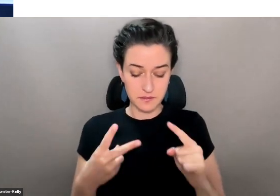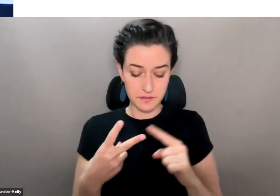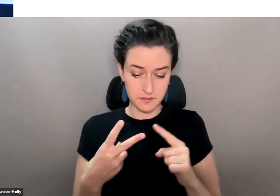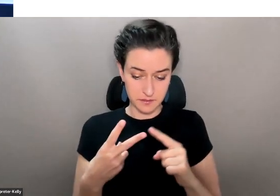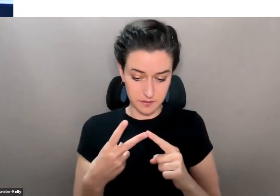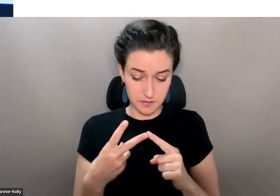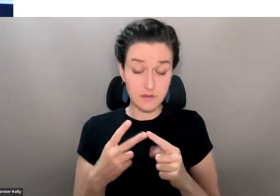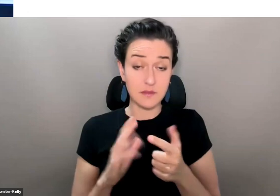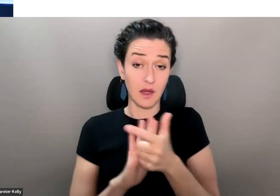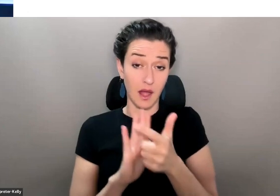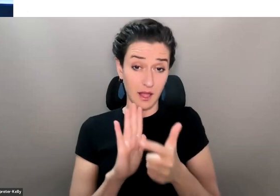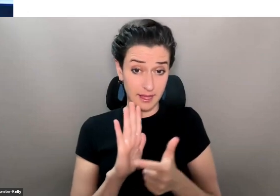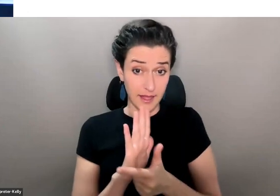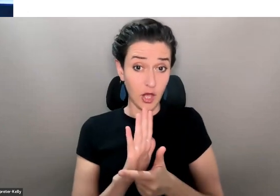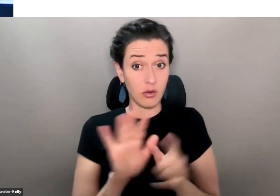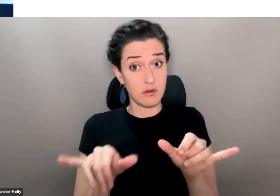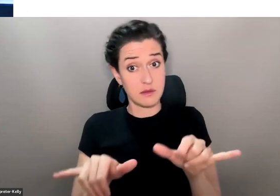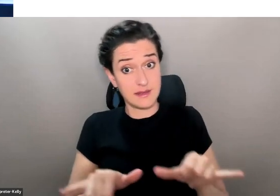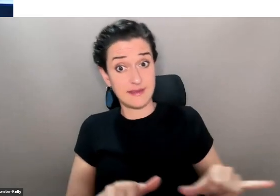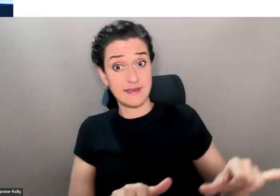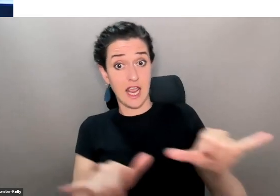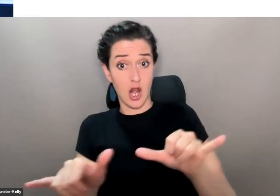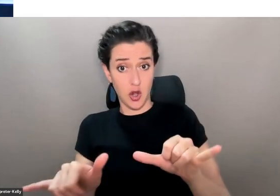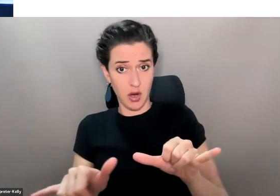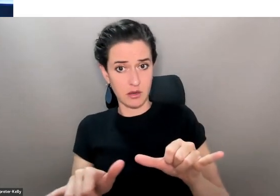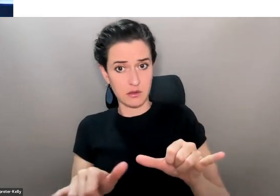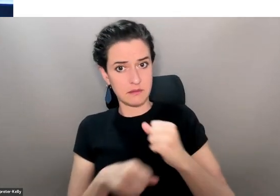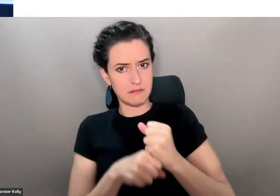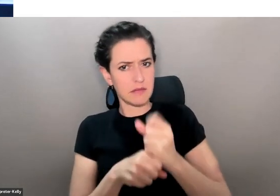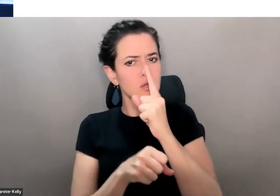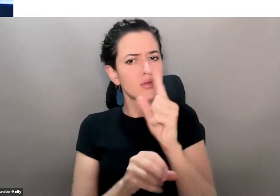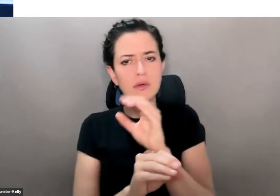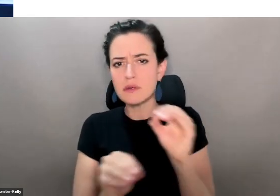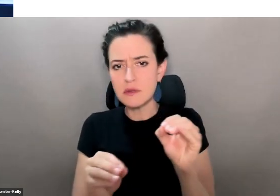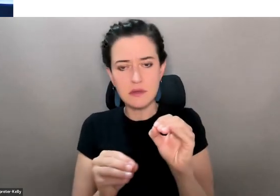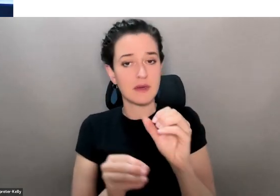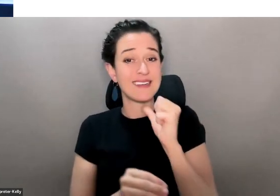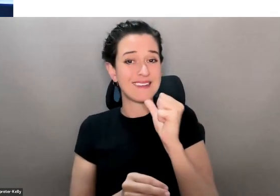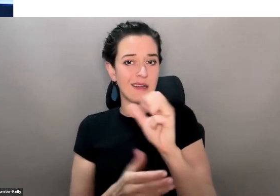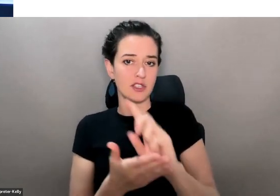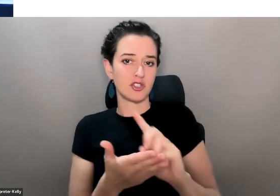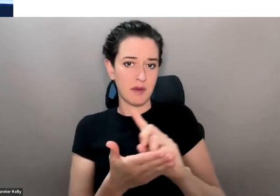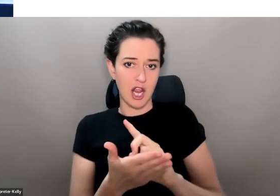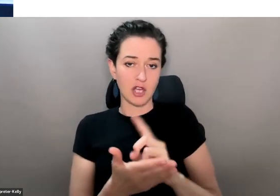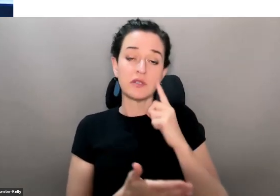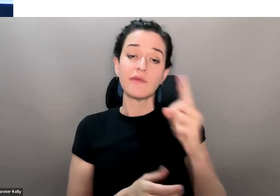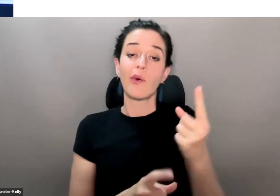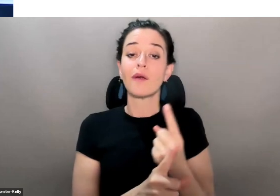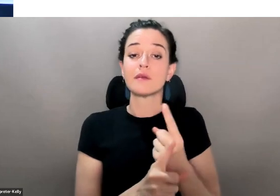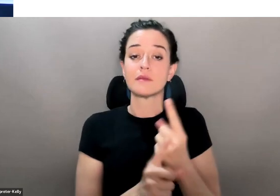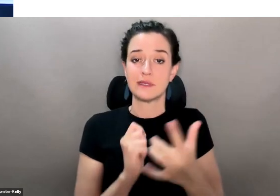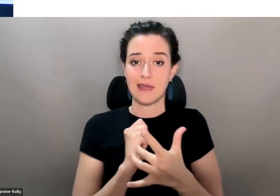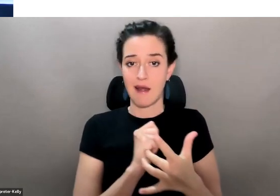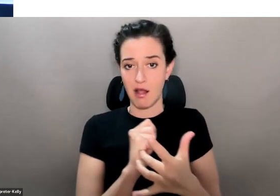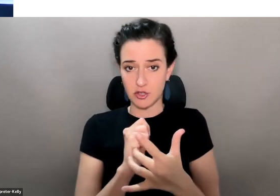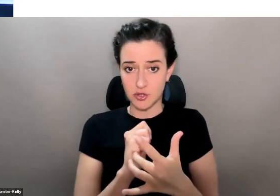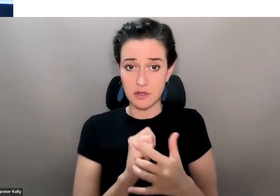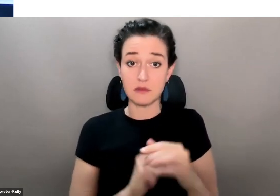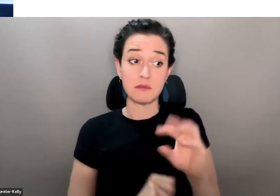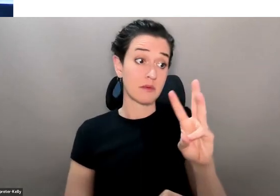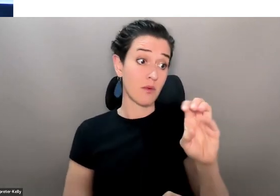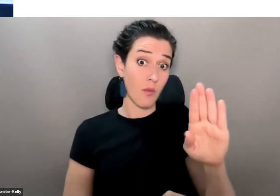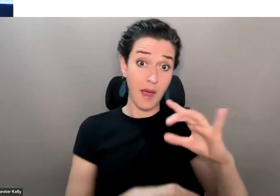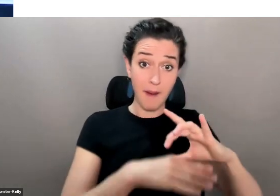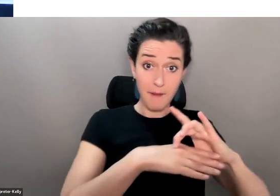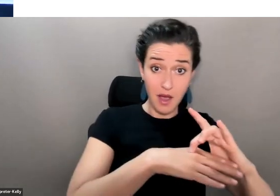standard to ensure non-discrimination in the use of technologies that are routinely used in healthcare, including web content,